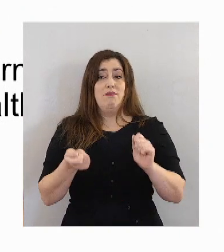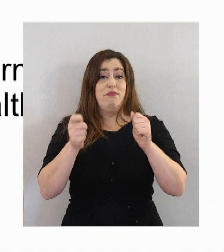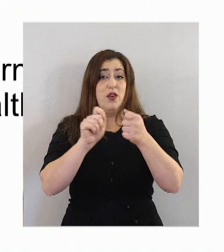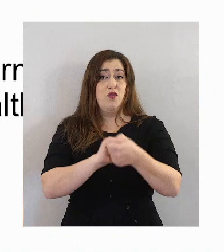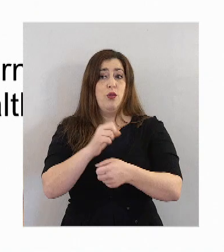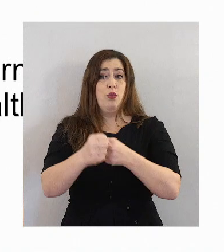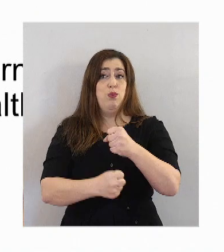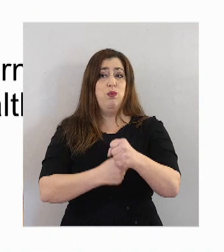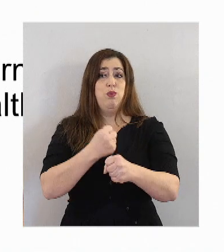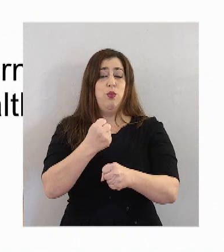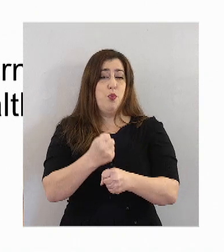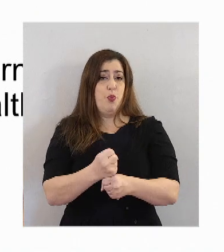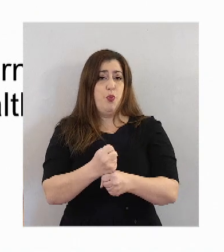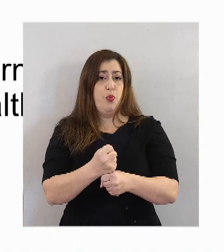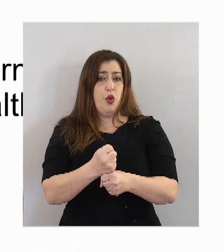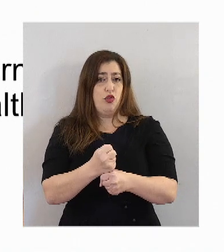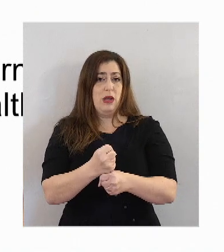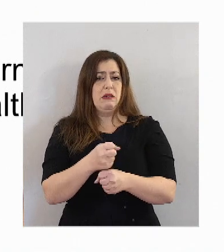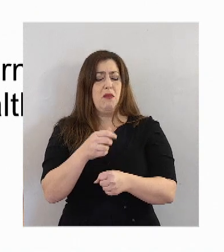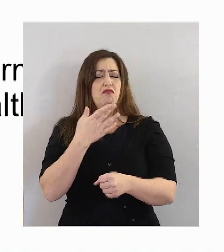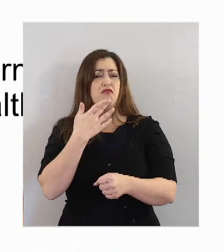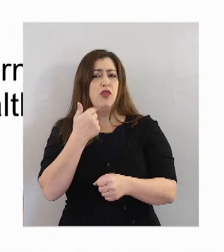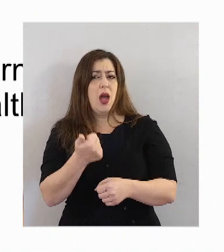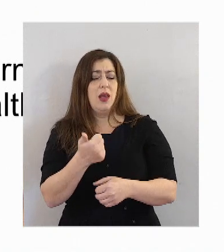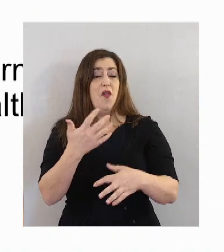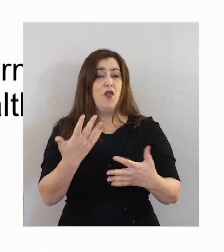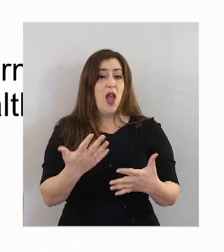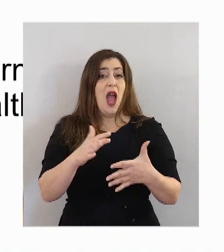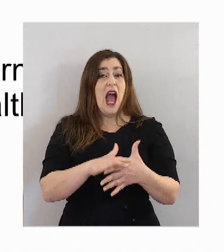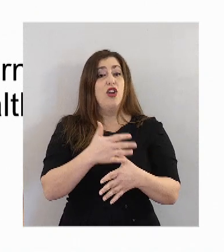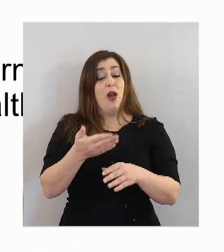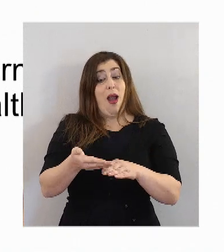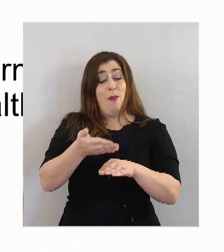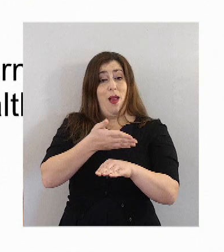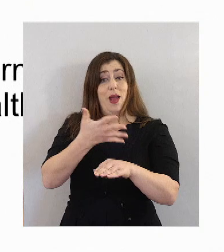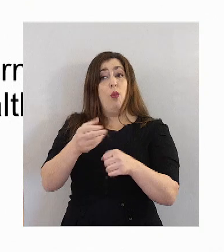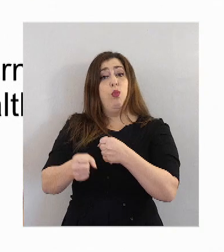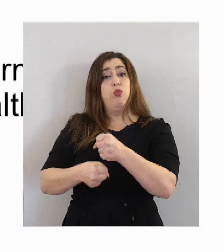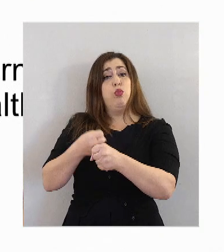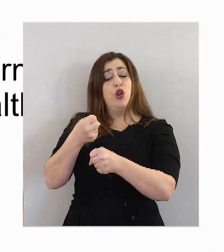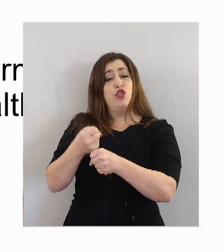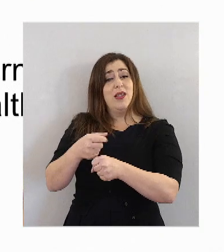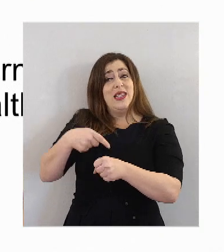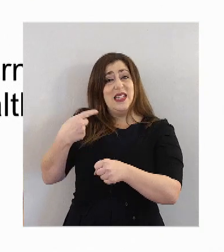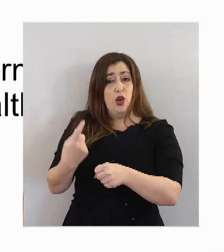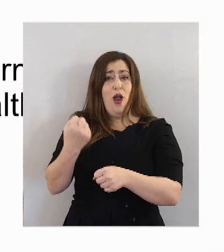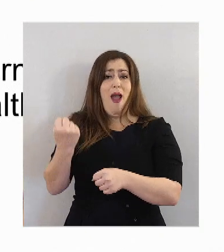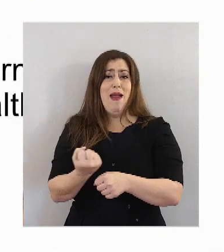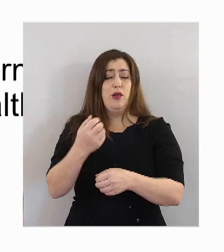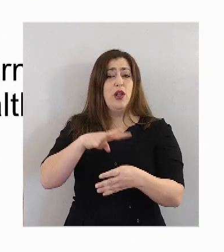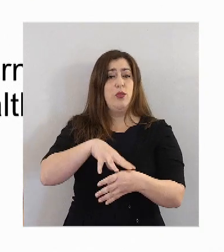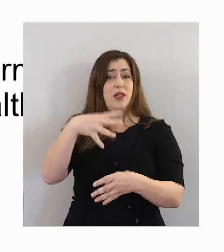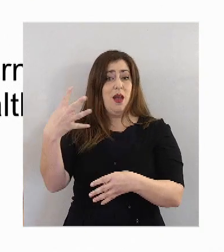be able to build on a previous REC-funded project entitled Health for LGBTI of the European Parliament,